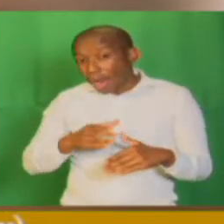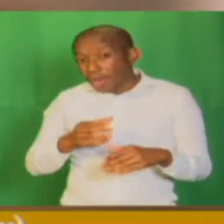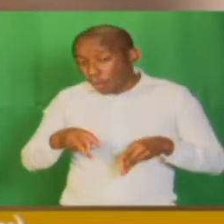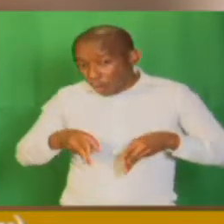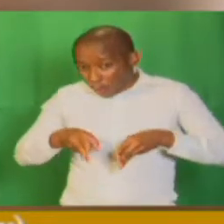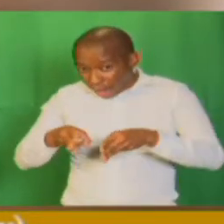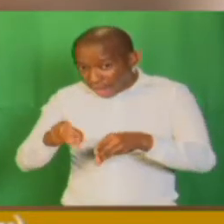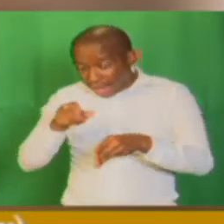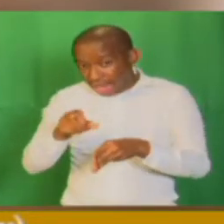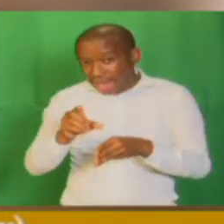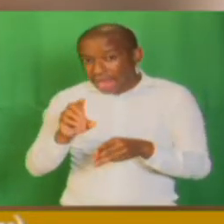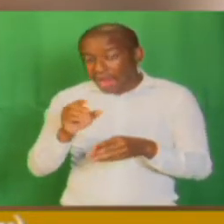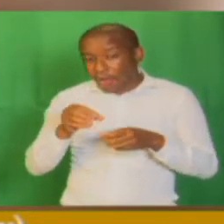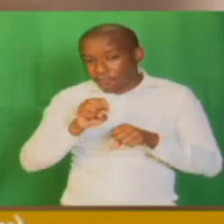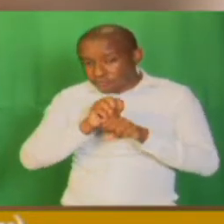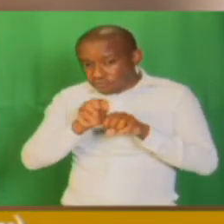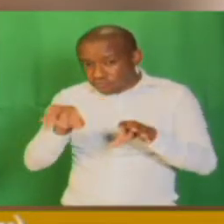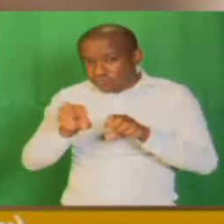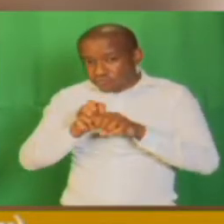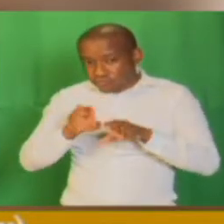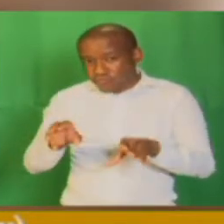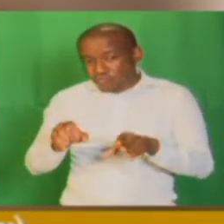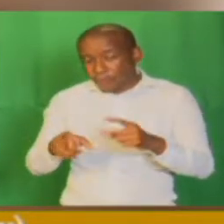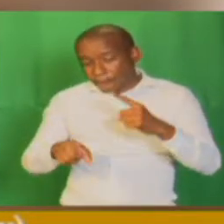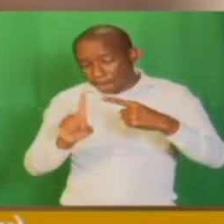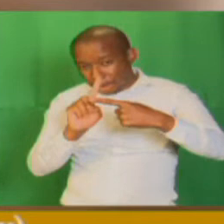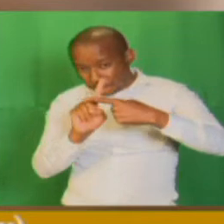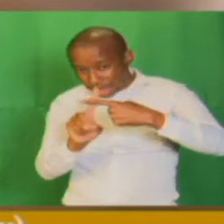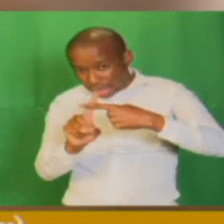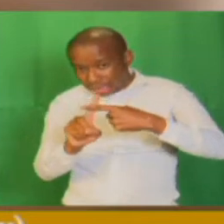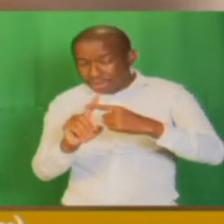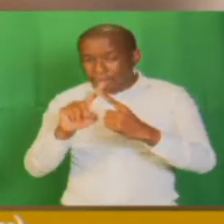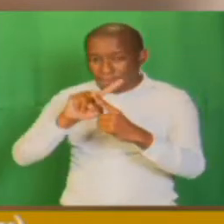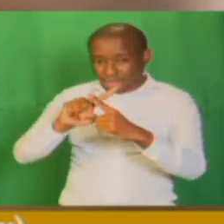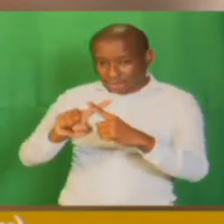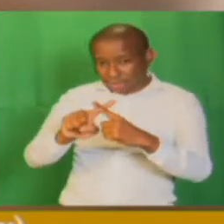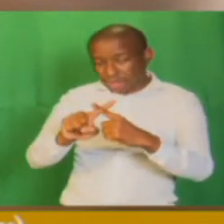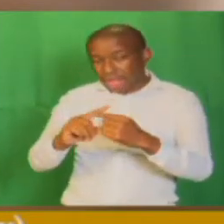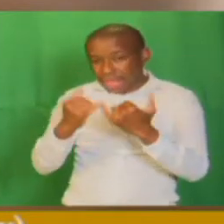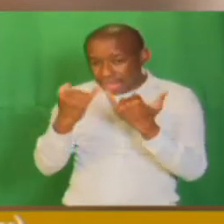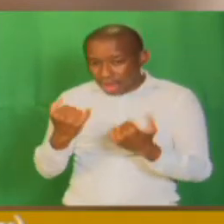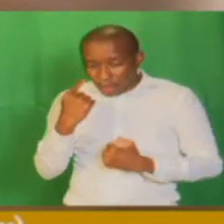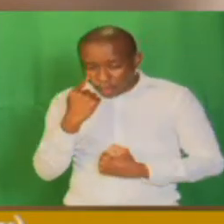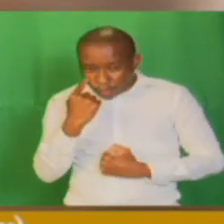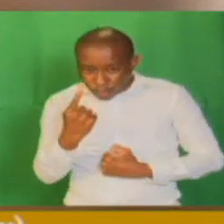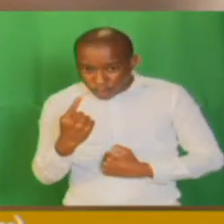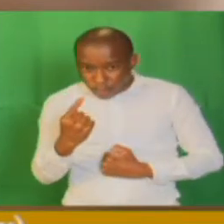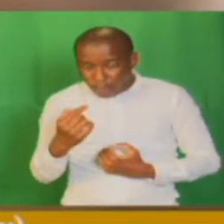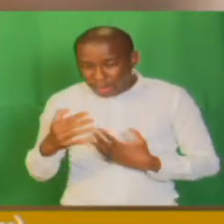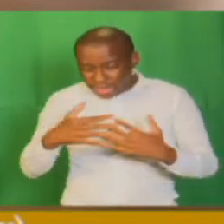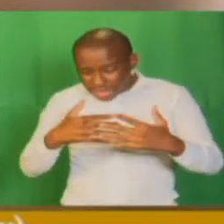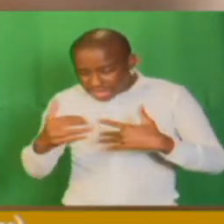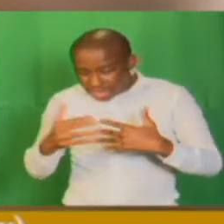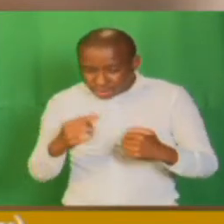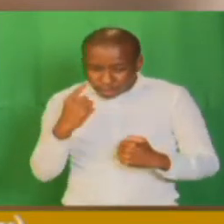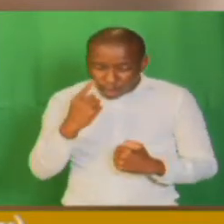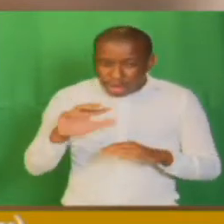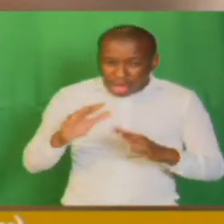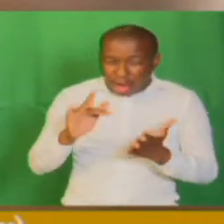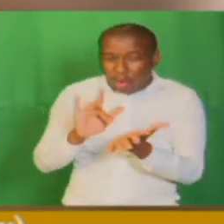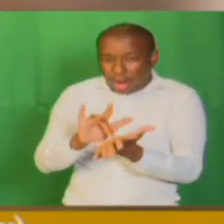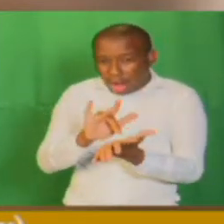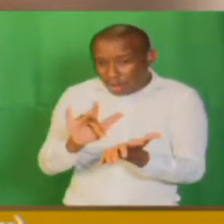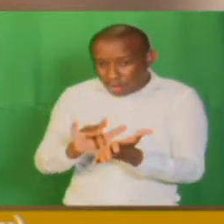distributive property for addition and multiplication. Identify the basic operations that are